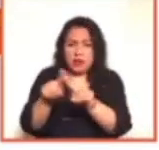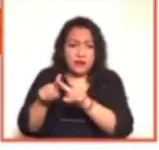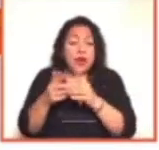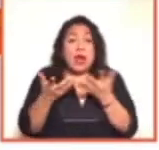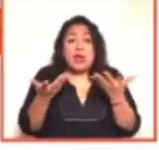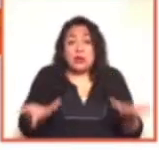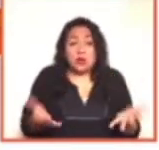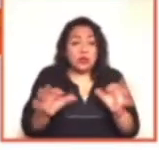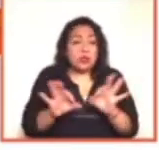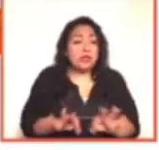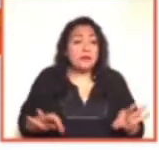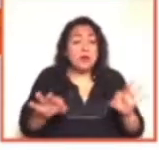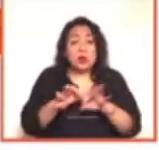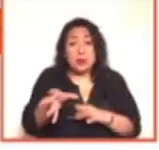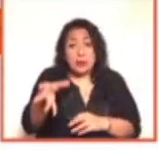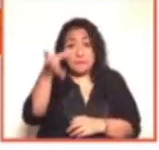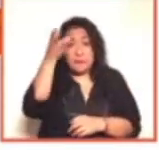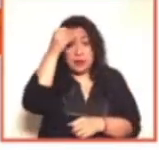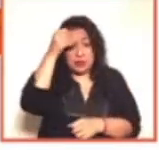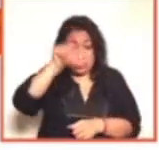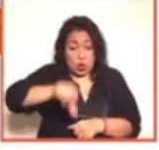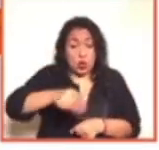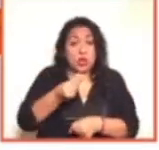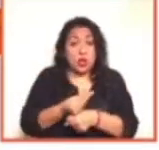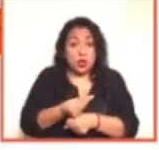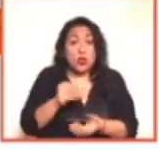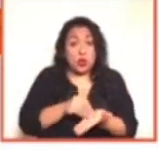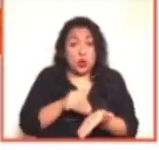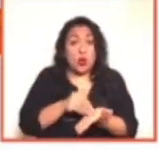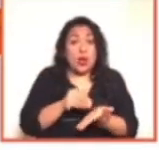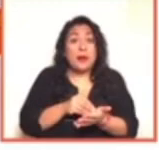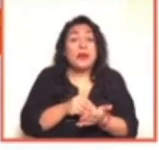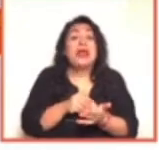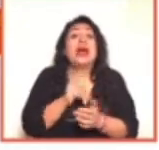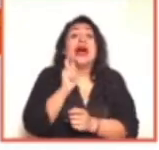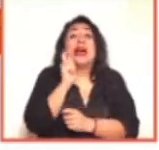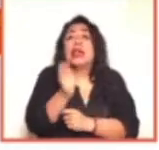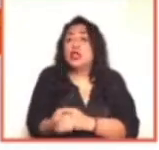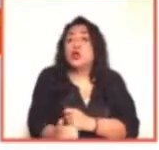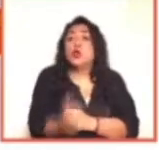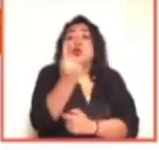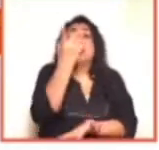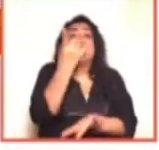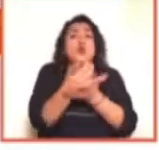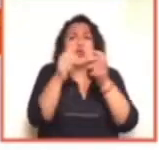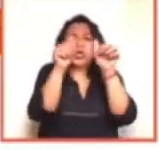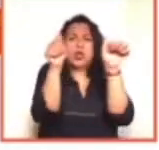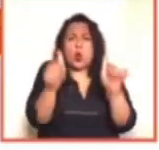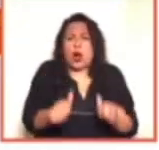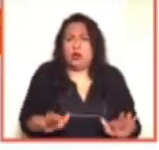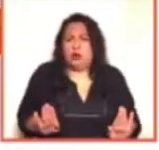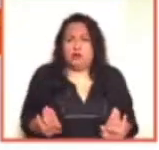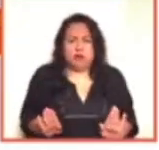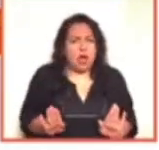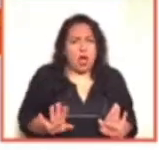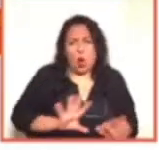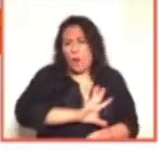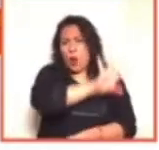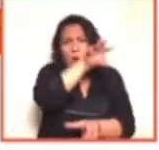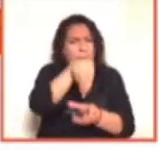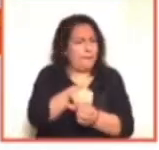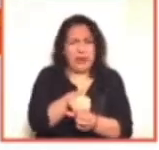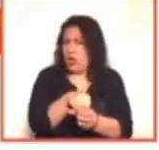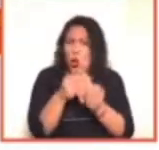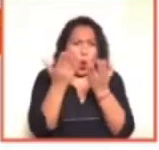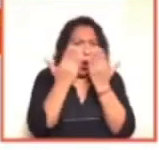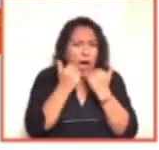that we continue to learn is that there isn't one type of art that can